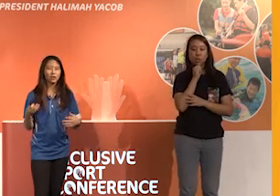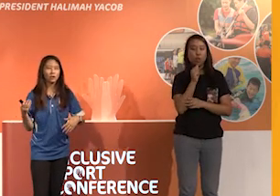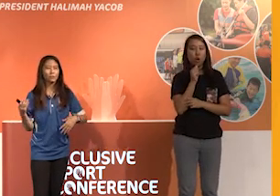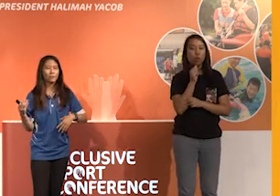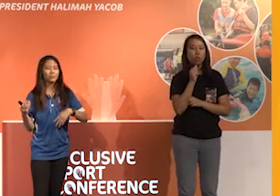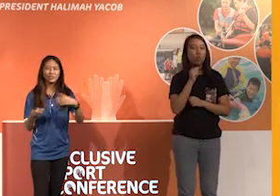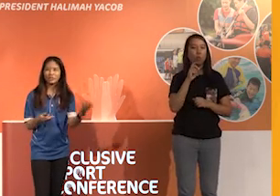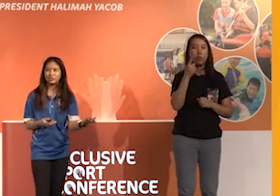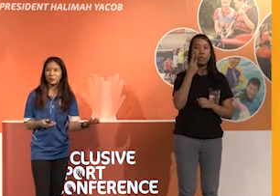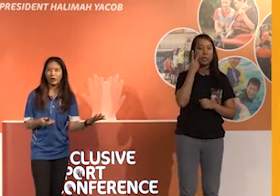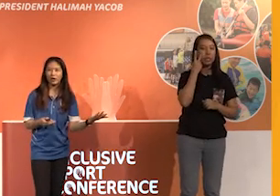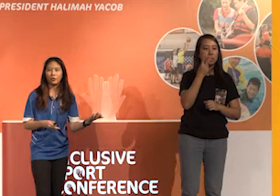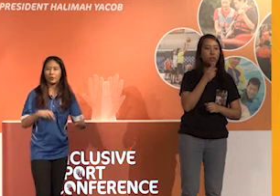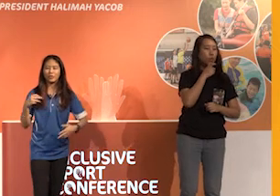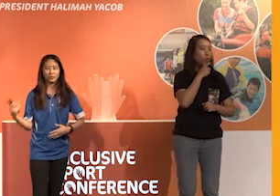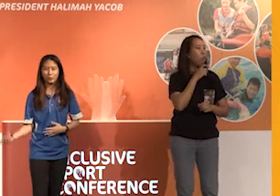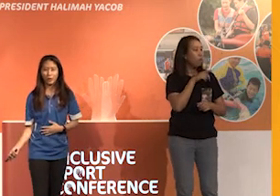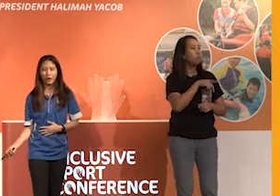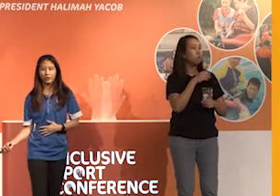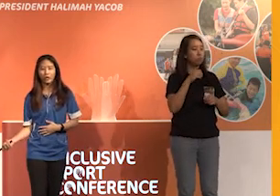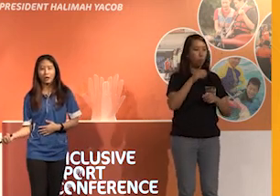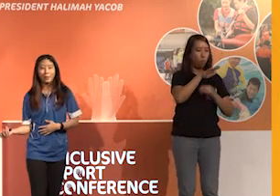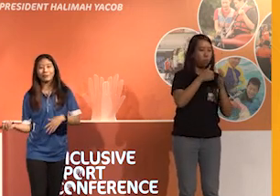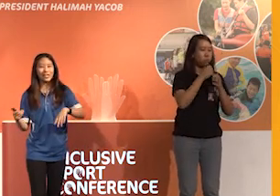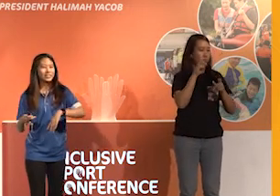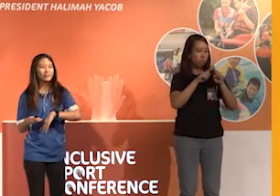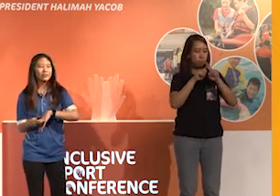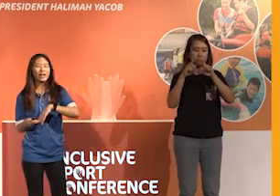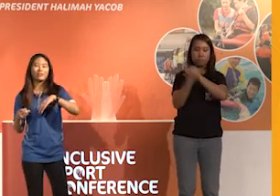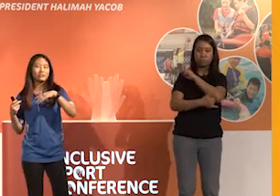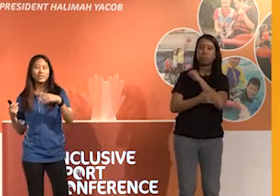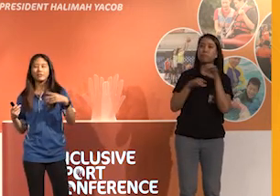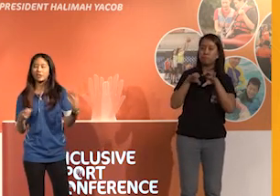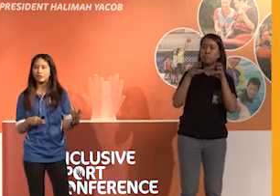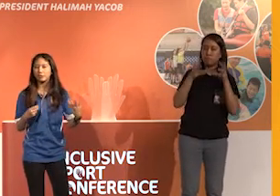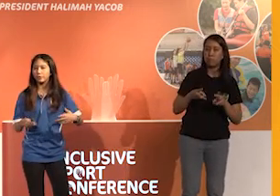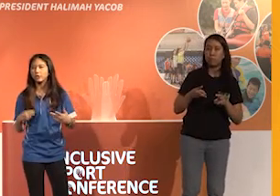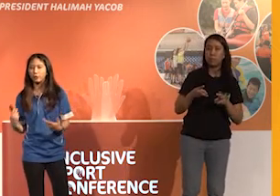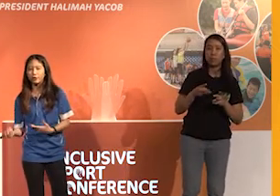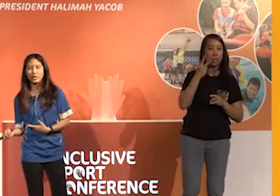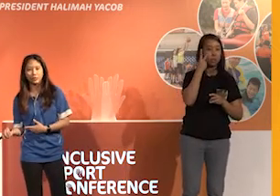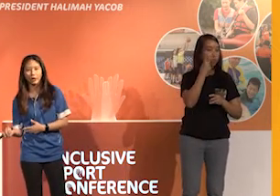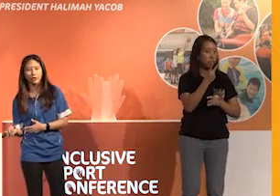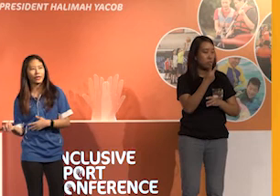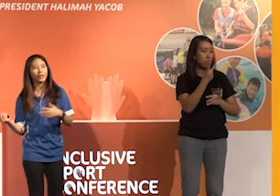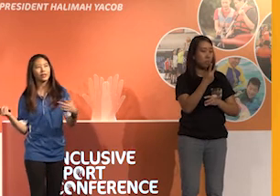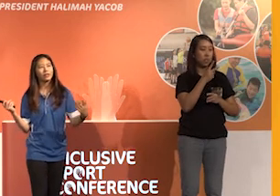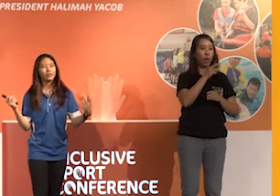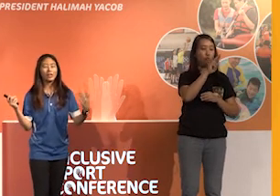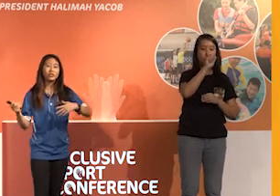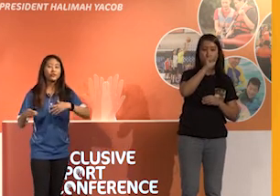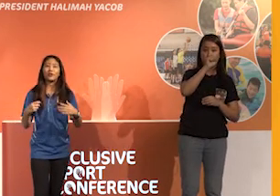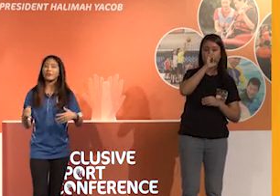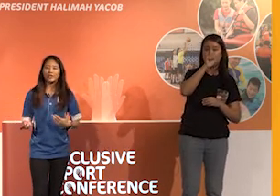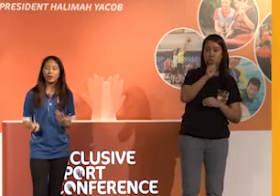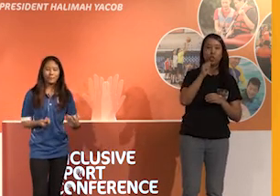oh, Russia is doing well, Korea is doing well. But I have seen Russia supporting Korea as well, or like